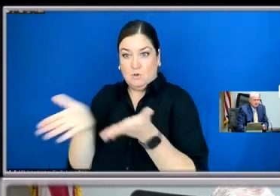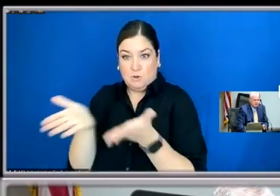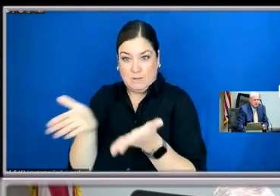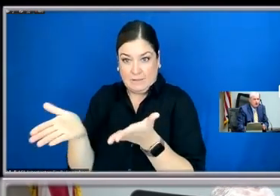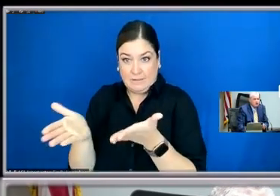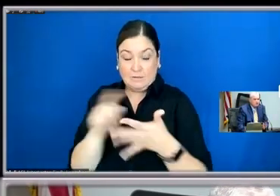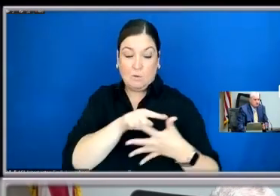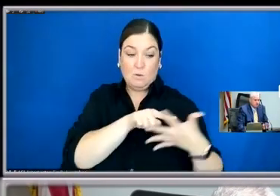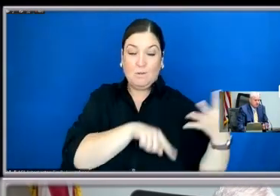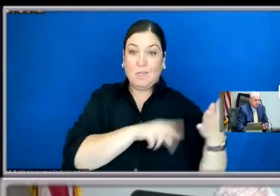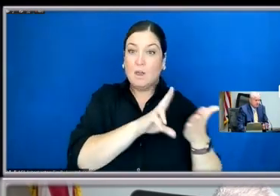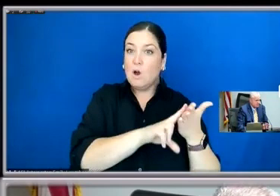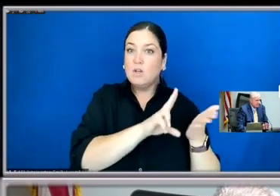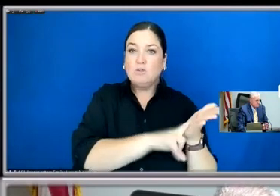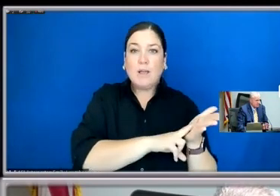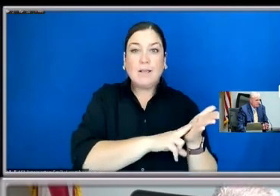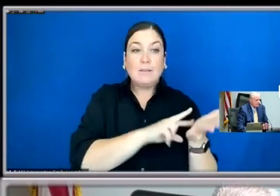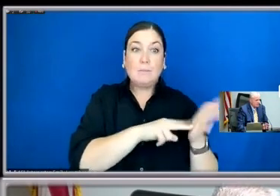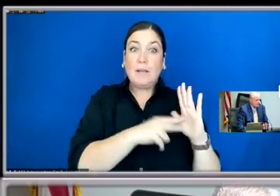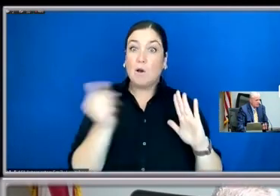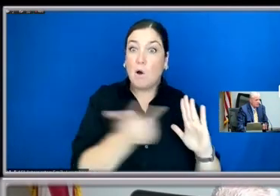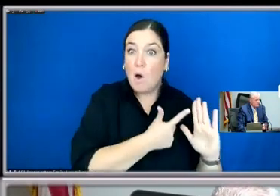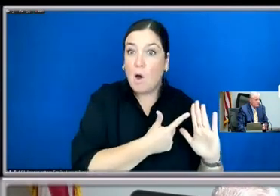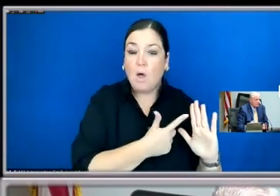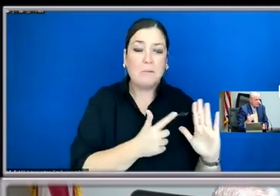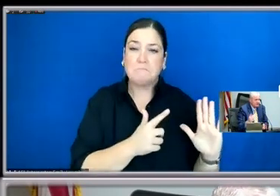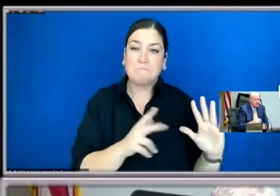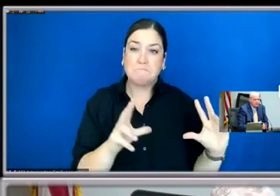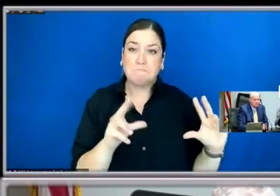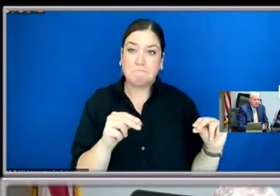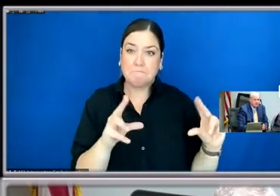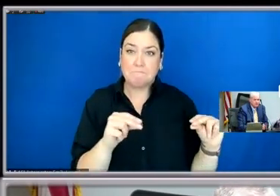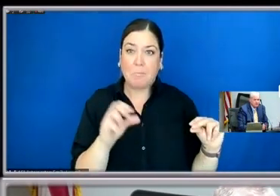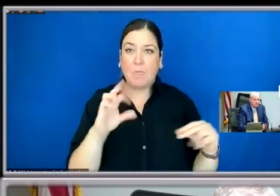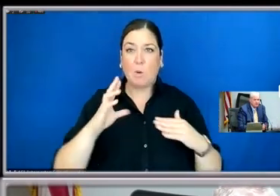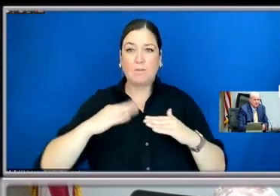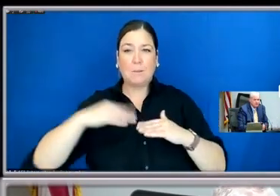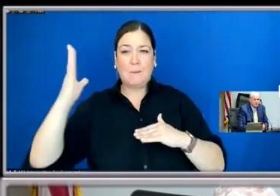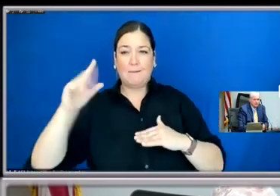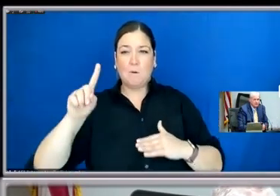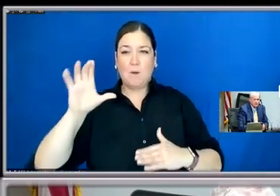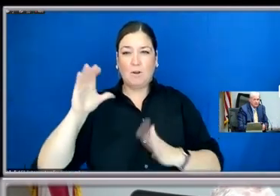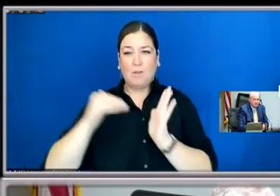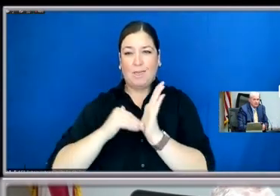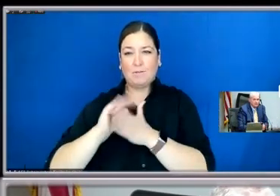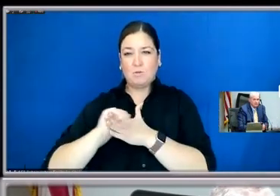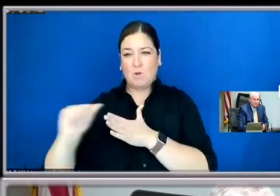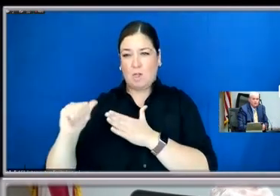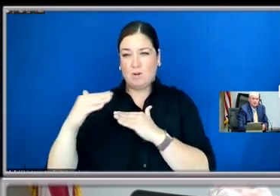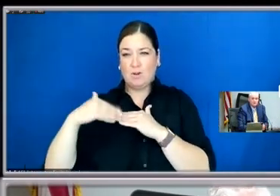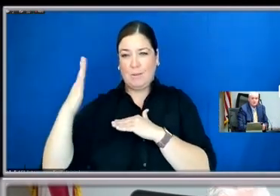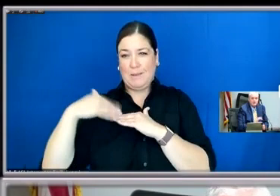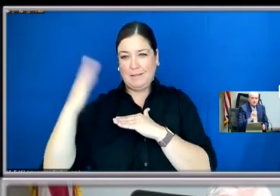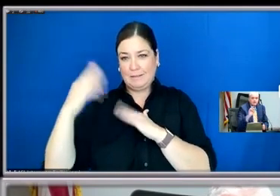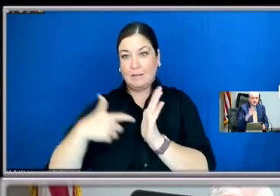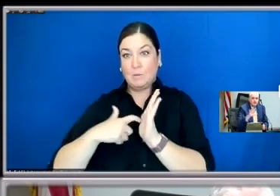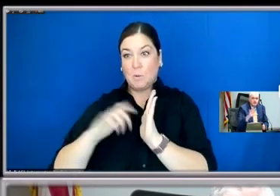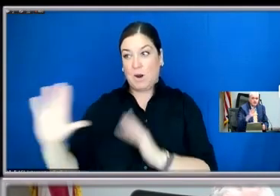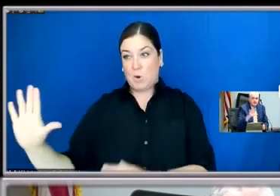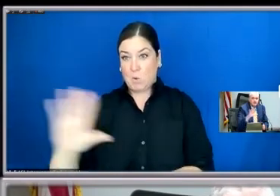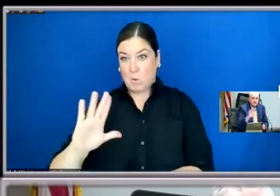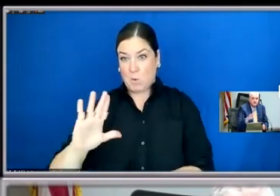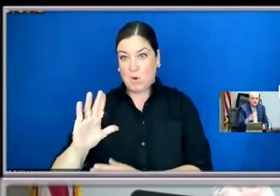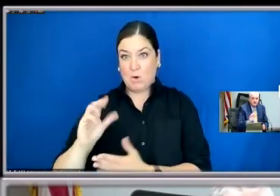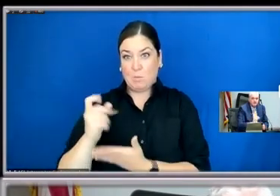do not represent all of our contracts with districts, only those above the $100,000 threshold that require yours.